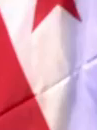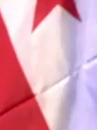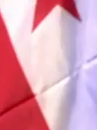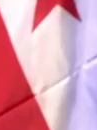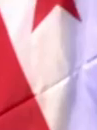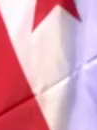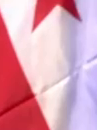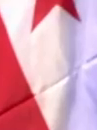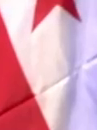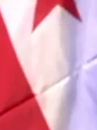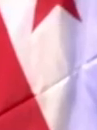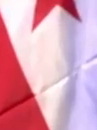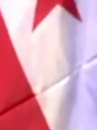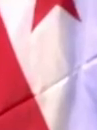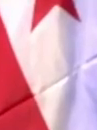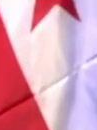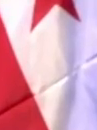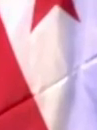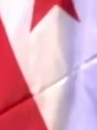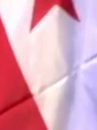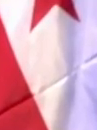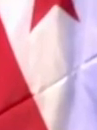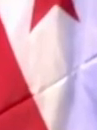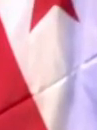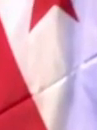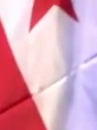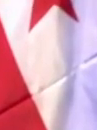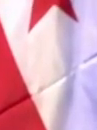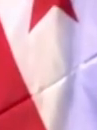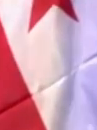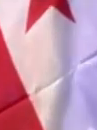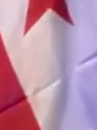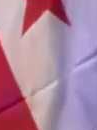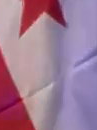you, and may God bless the District of Columbia.